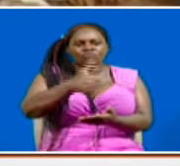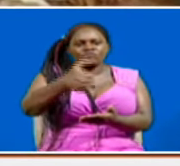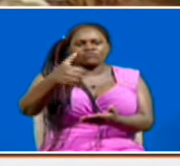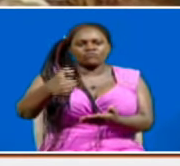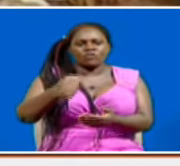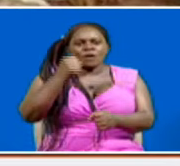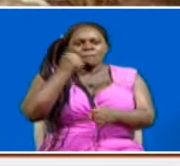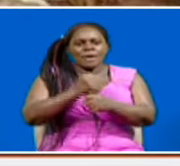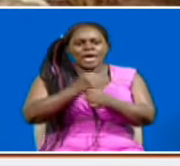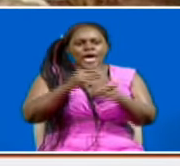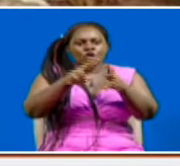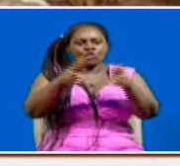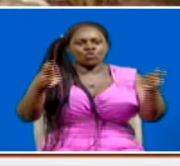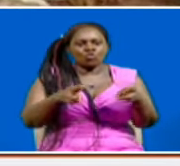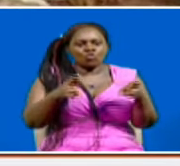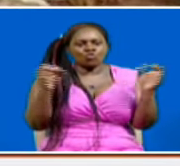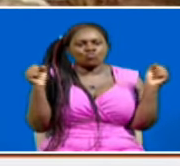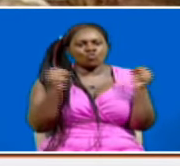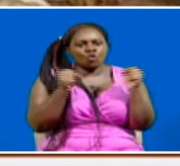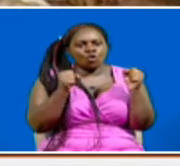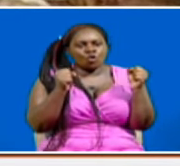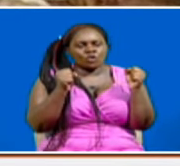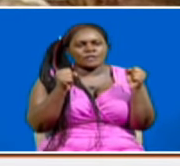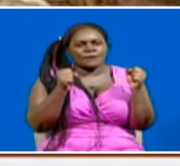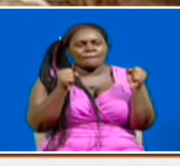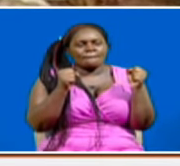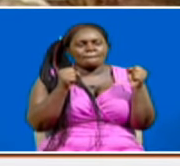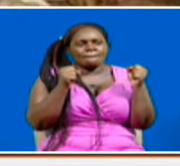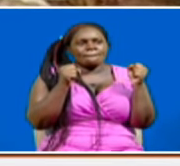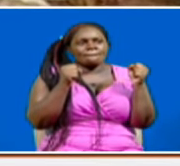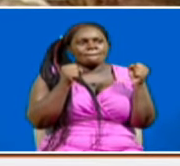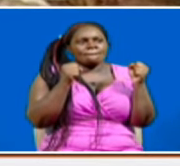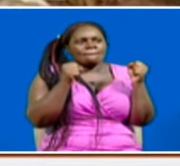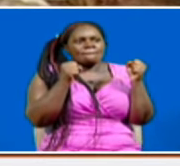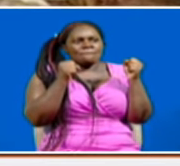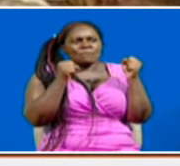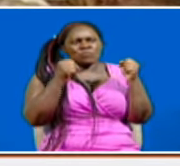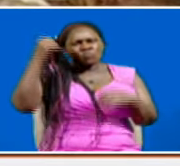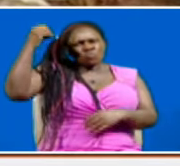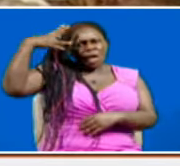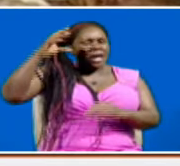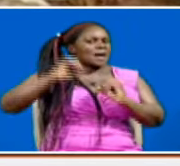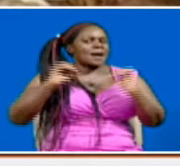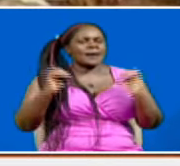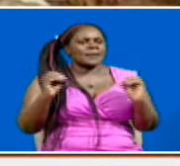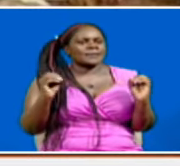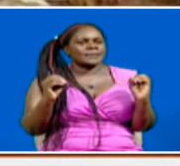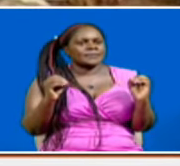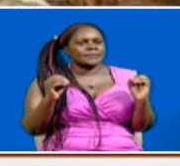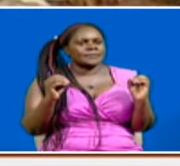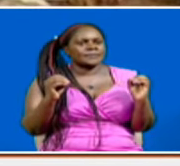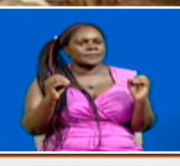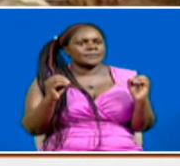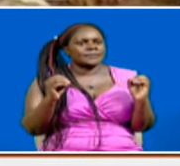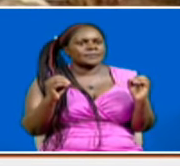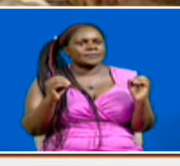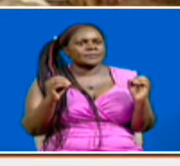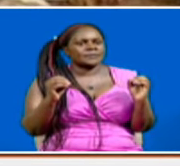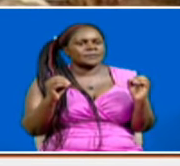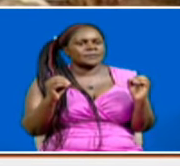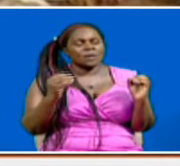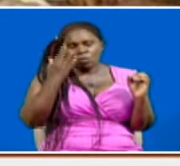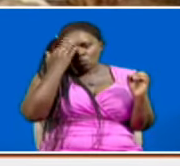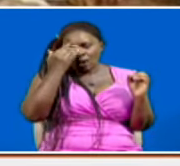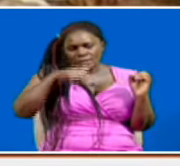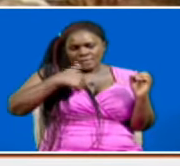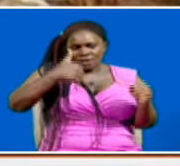the room because mushroom need a cool environment. Does not need the hot sun. So the reason